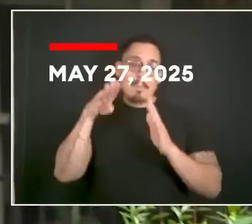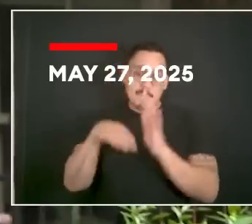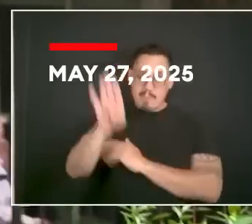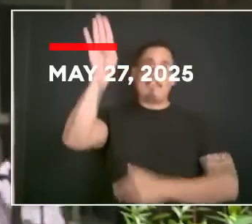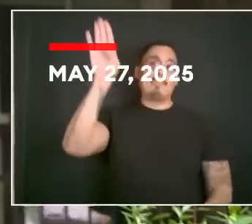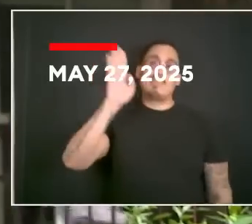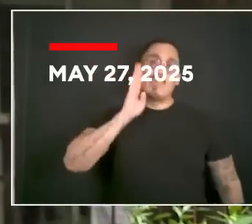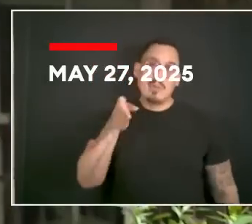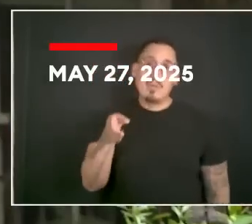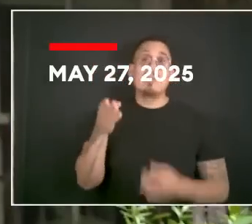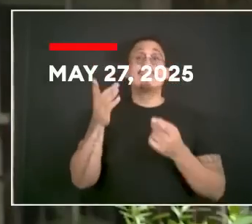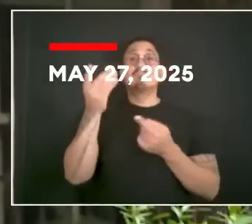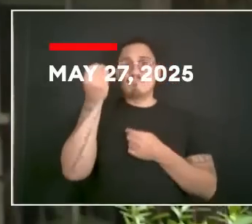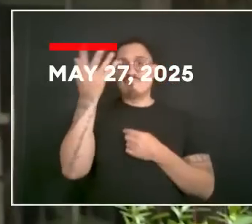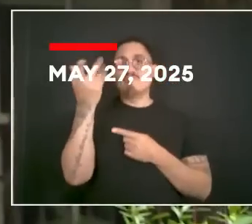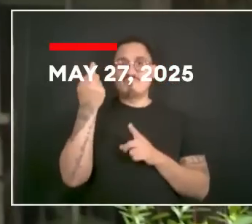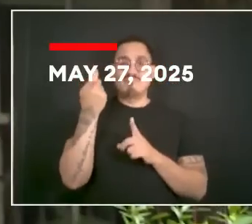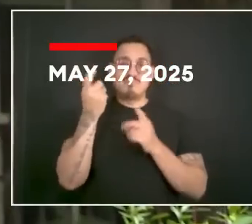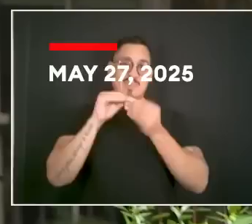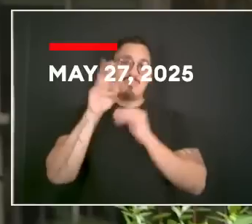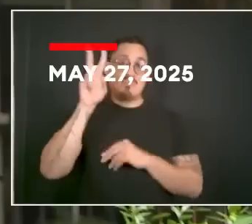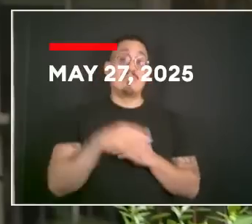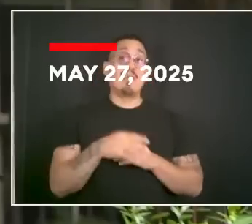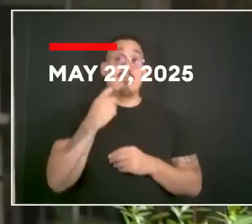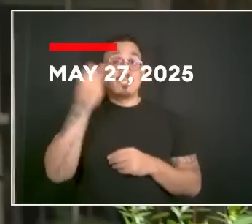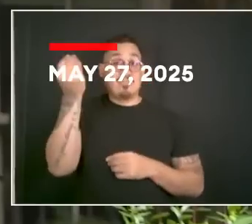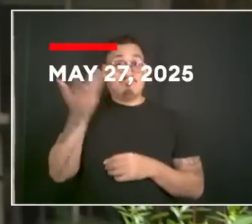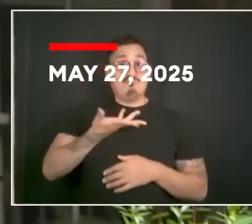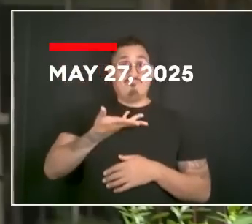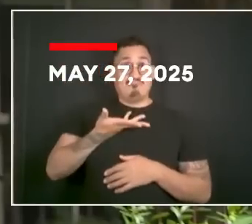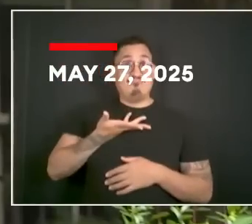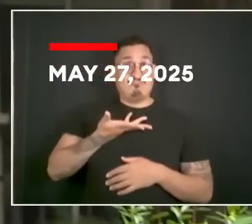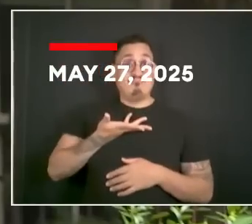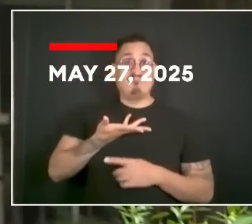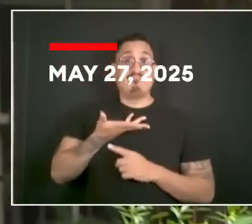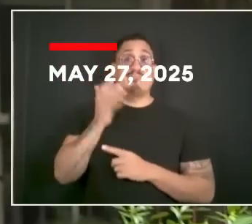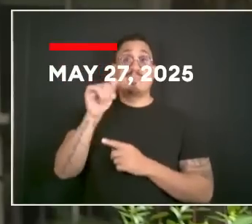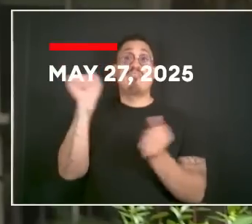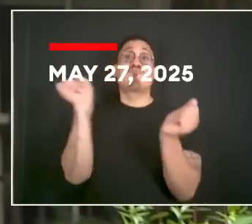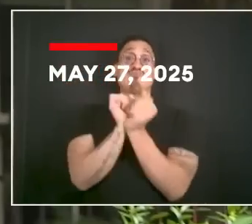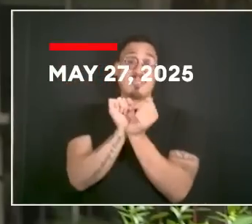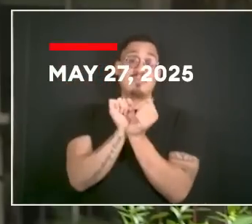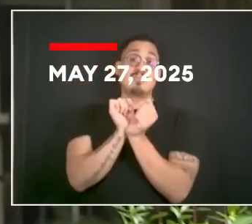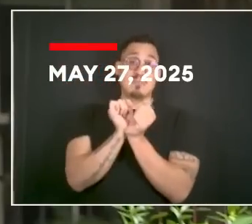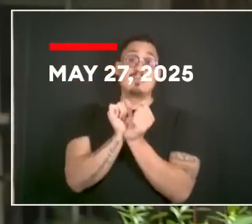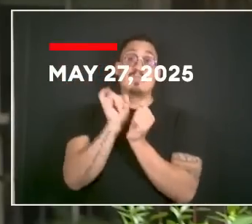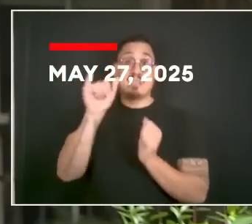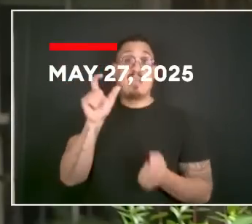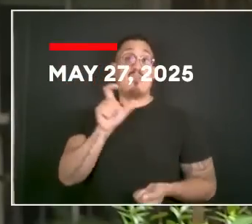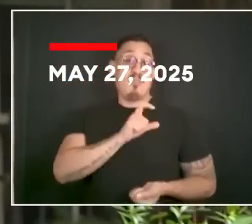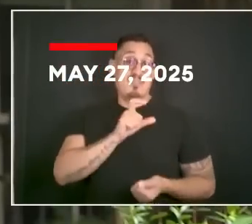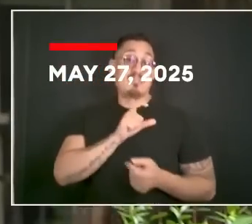I was just notified that we made an arrest in the incident where the officer was assaulted